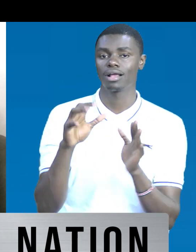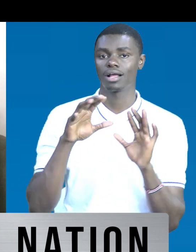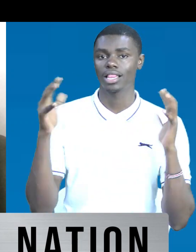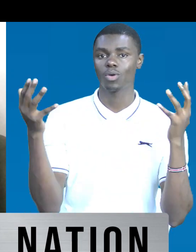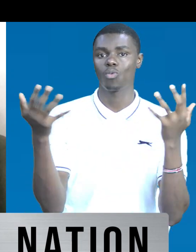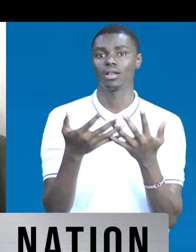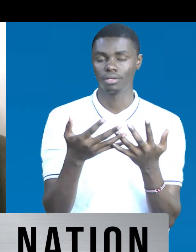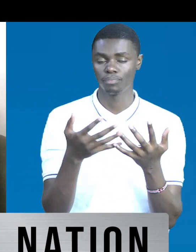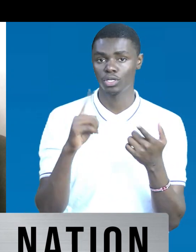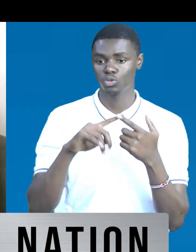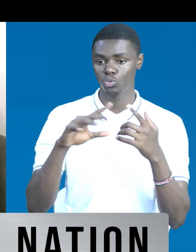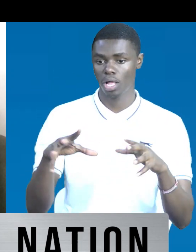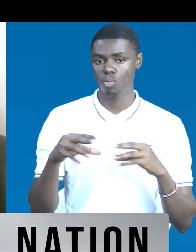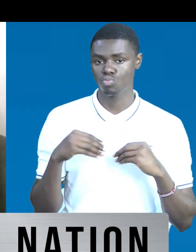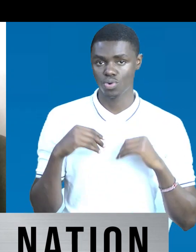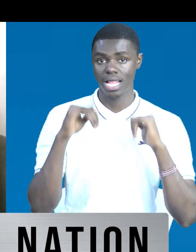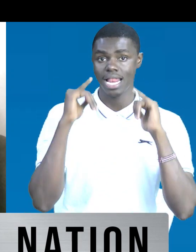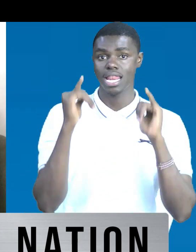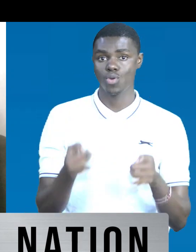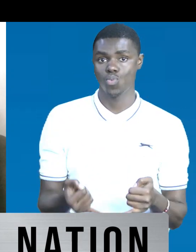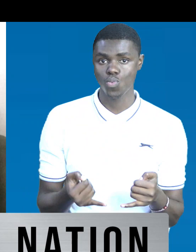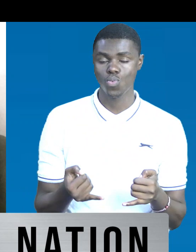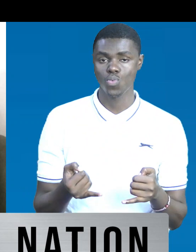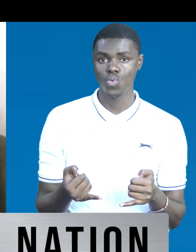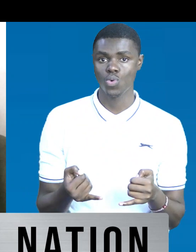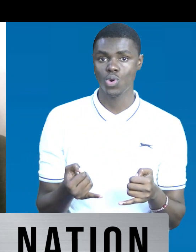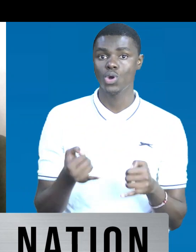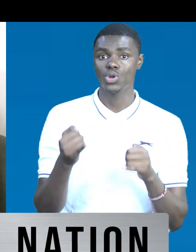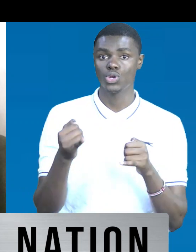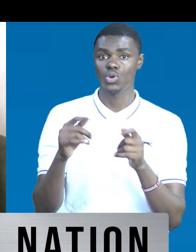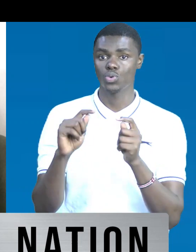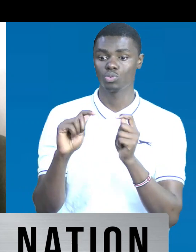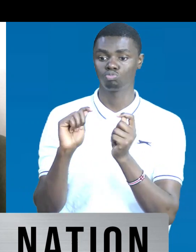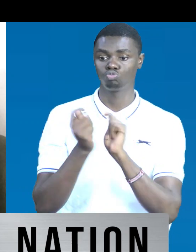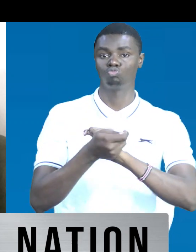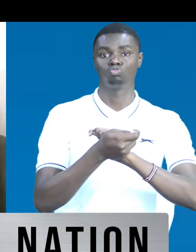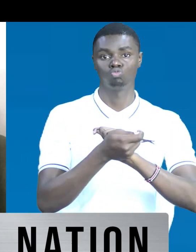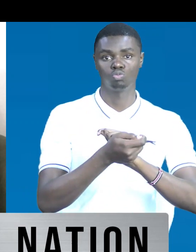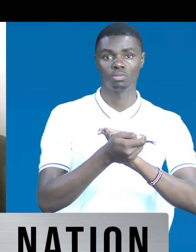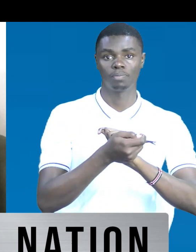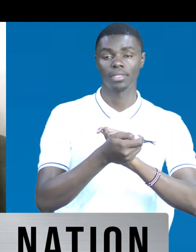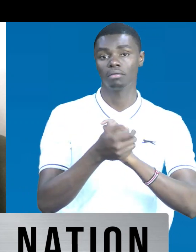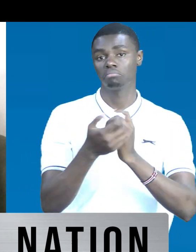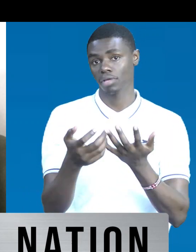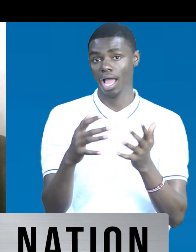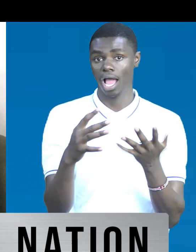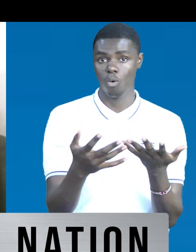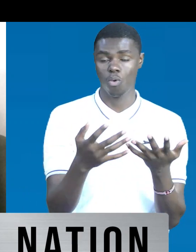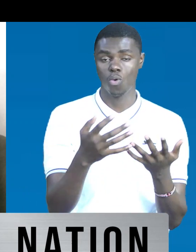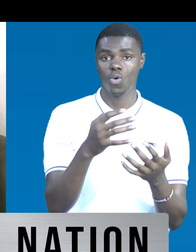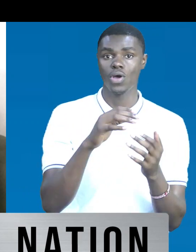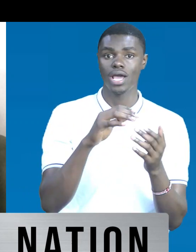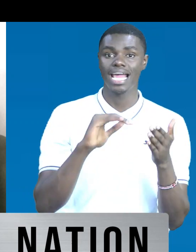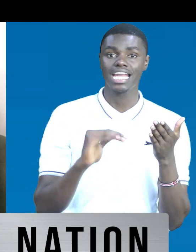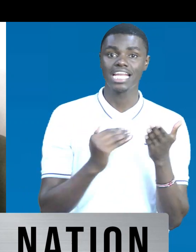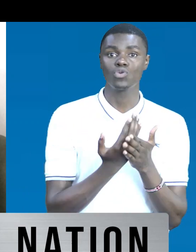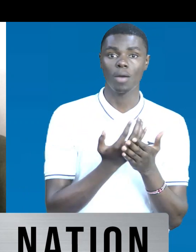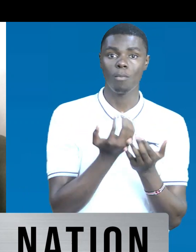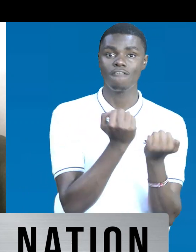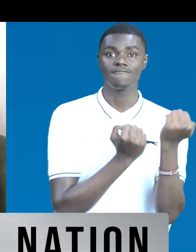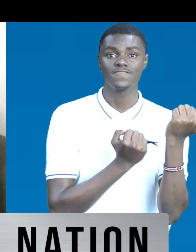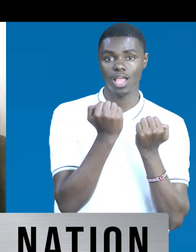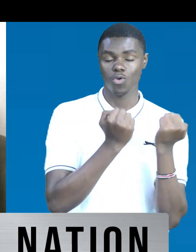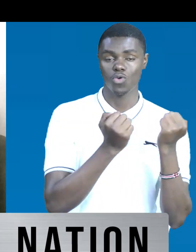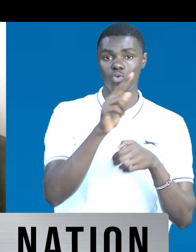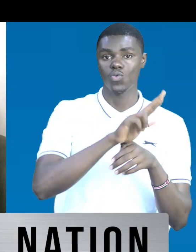world to embrace the new paradigm in terms of renewables, vehicles that are using